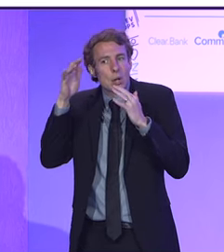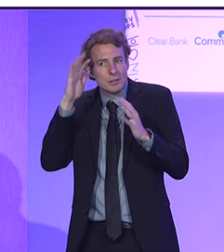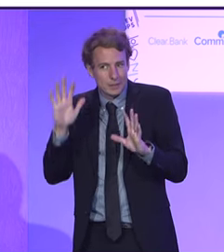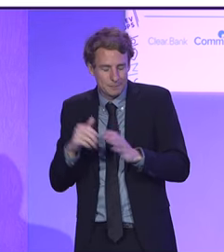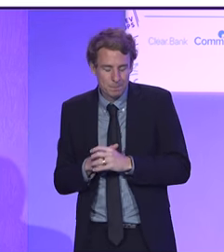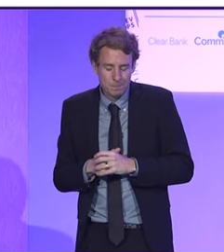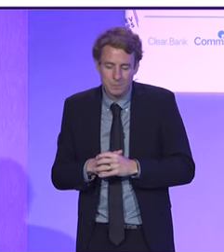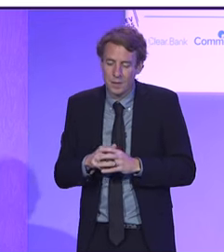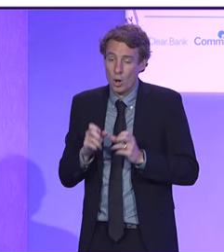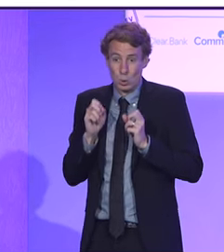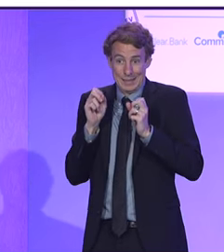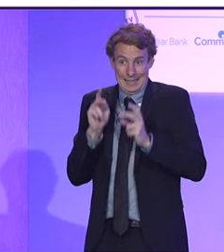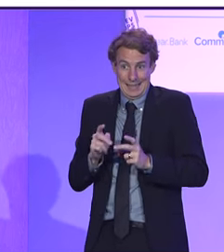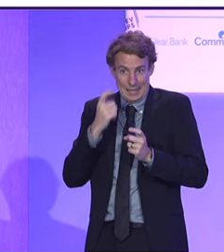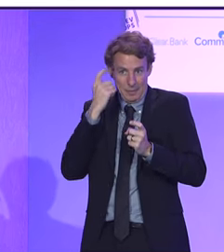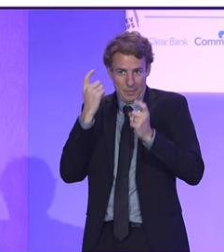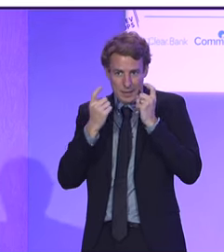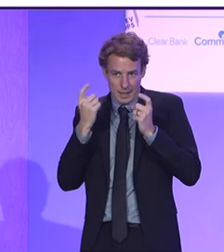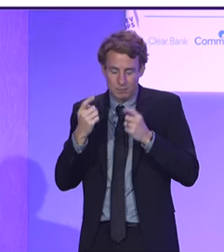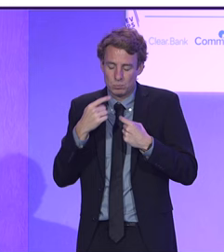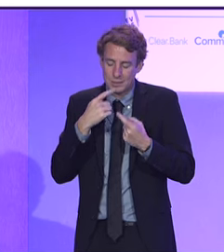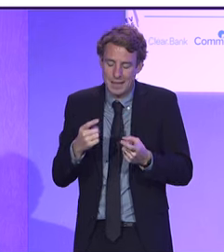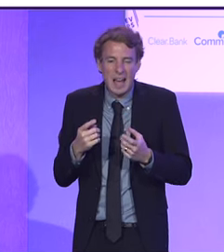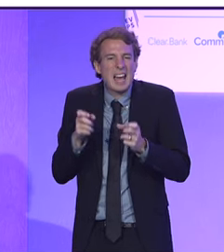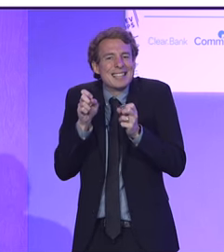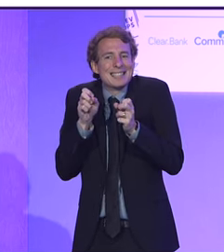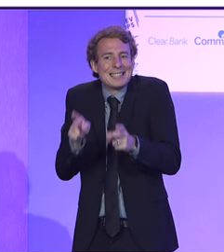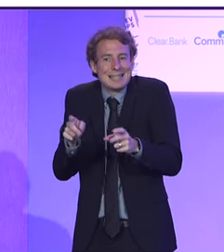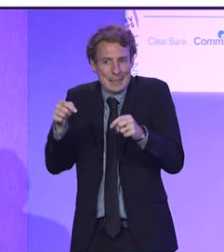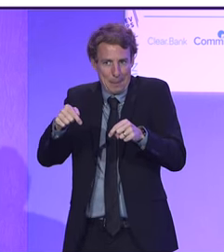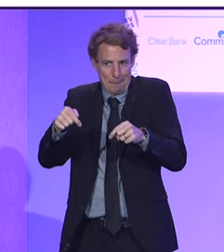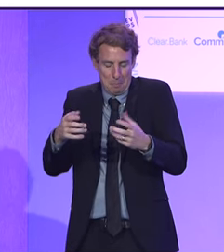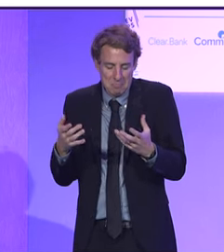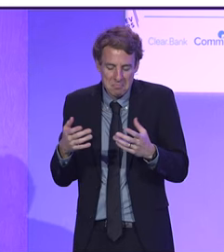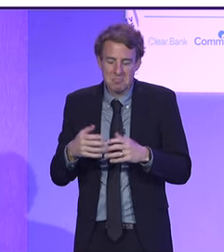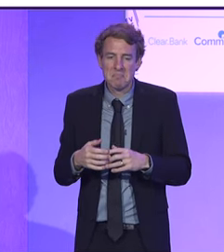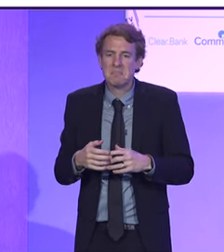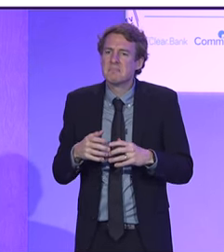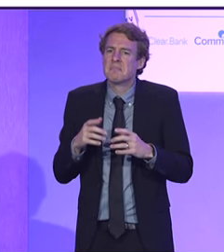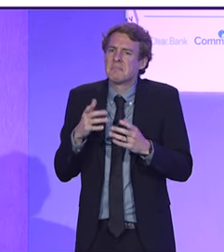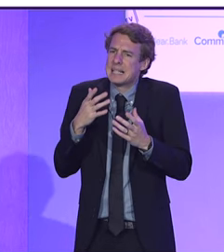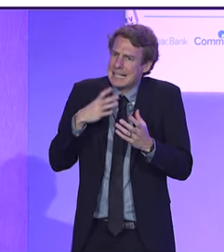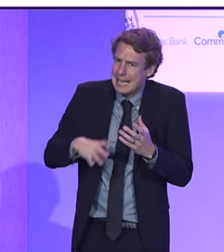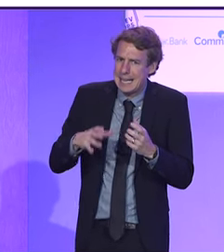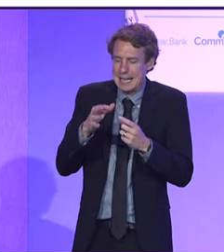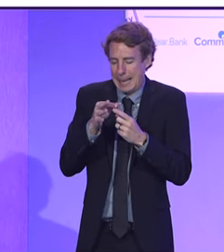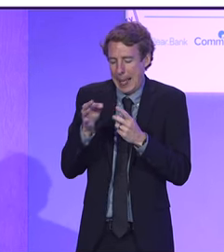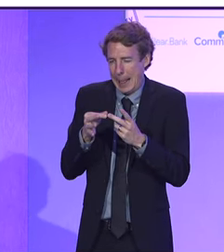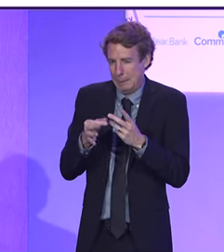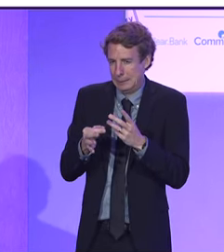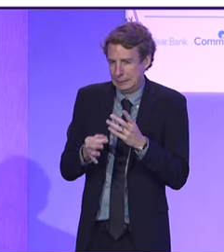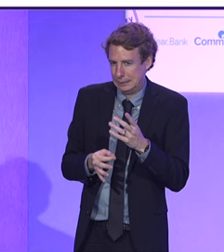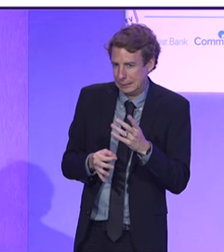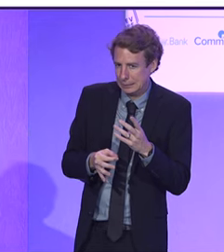saying is that for something to be a system, to be considered a system, it needs to consist of elements. So elements can